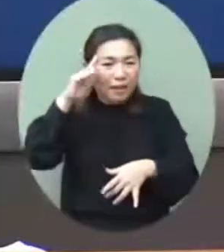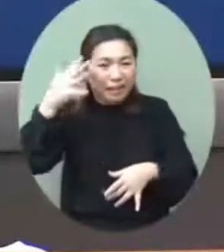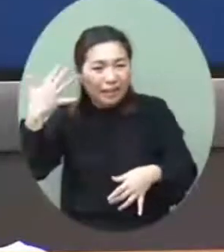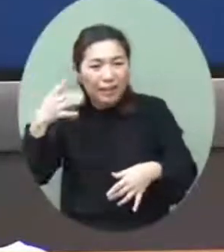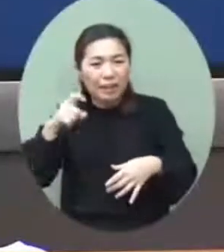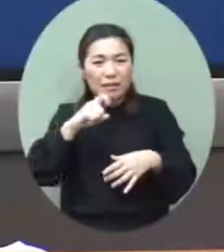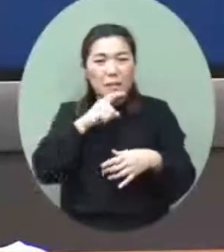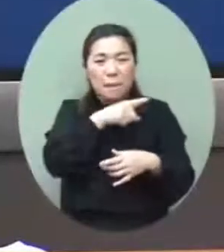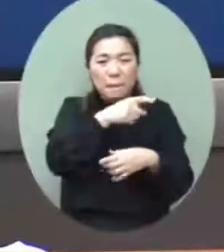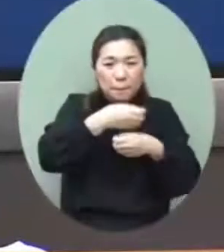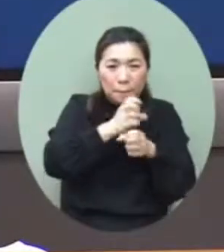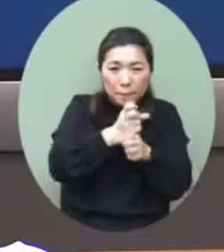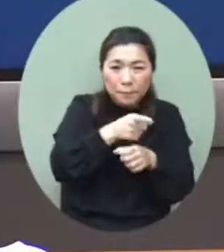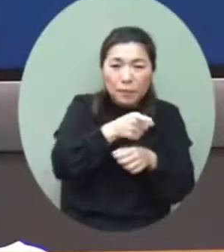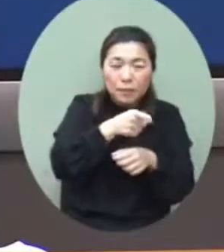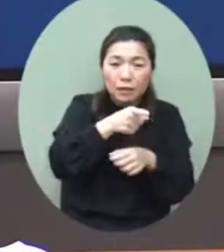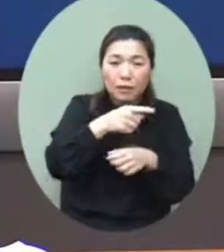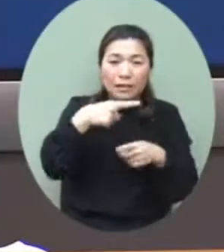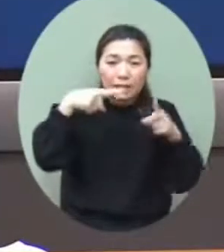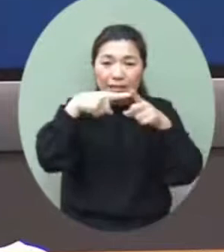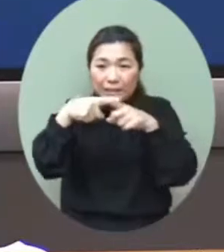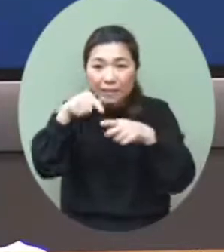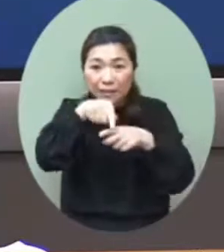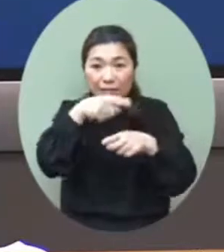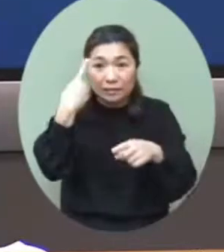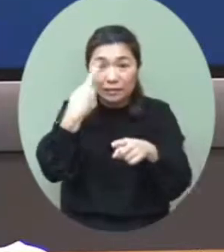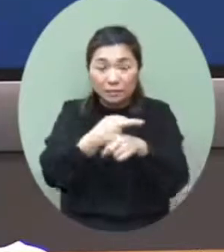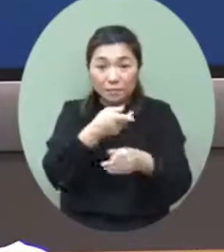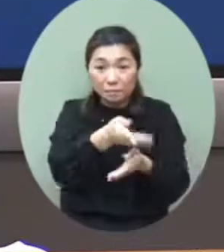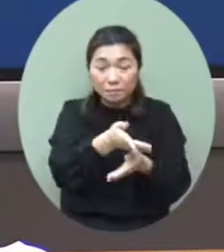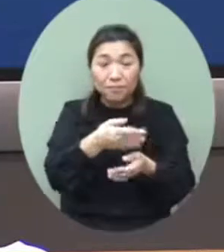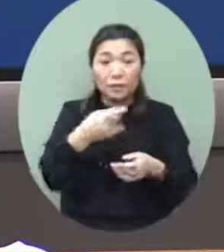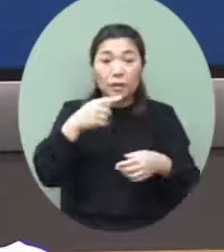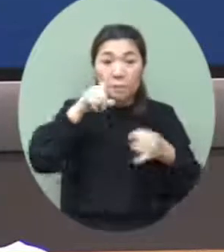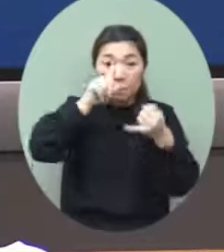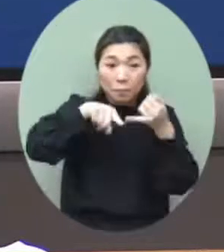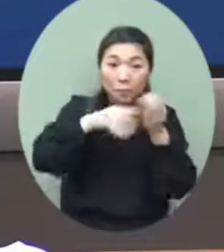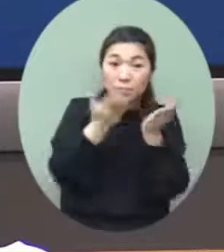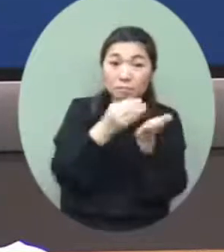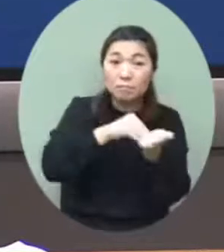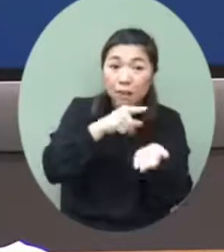we have a lot of cases to be tested, then there was a bad luck.